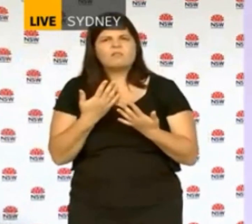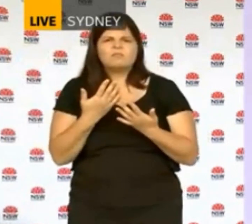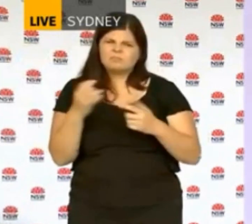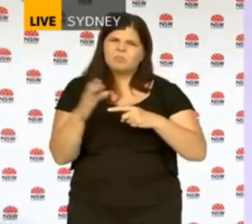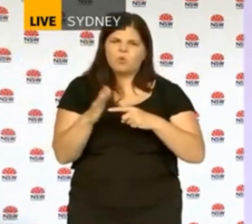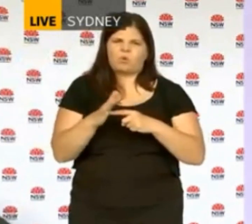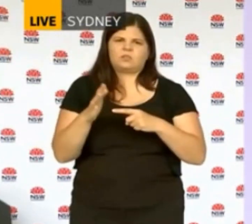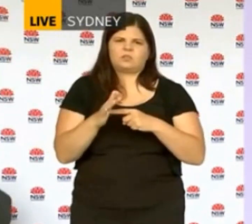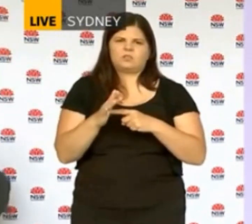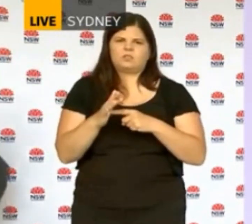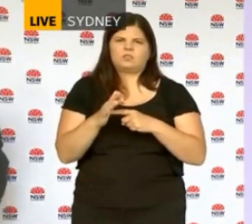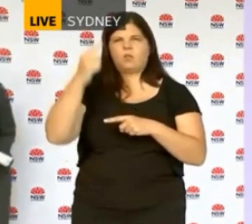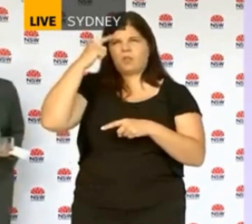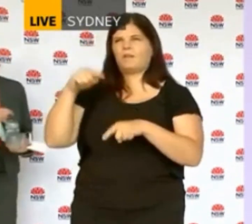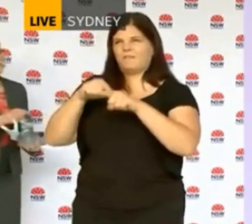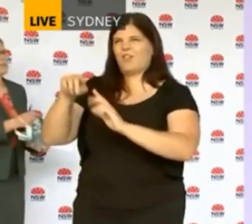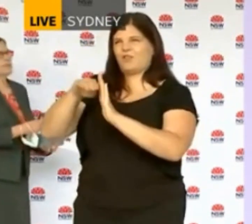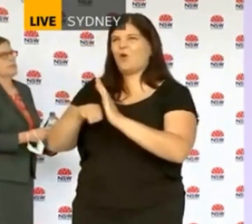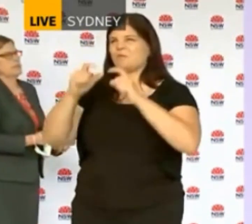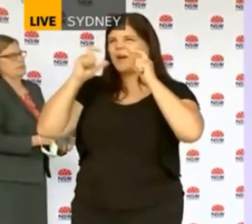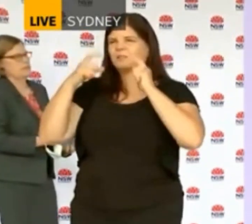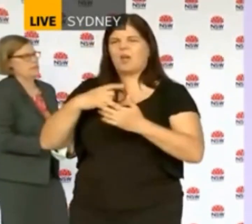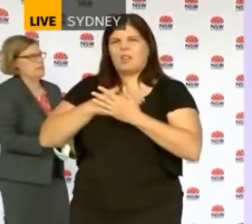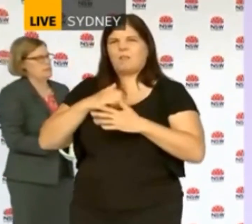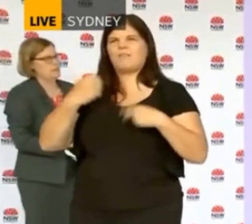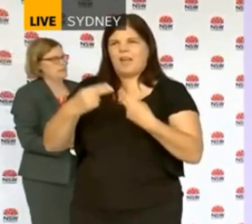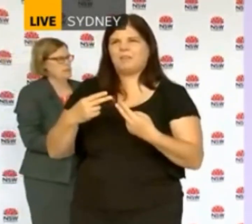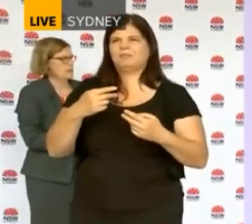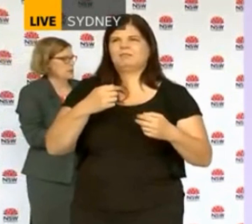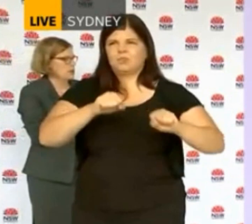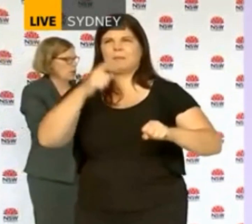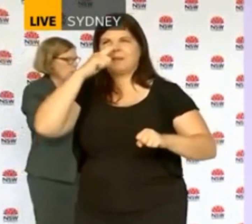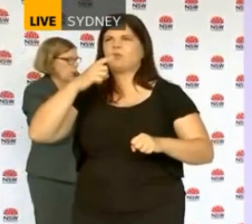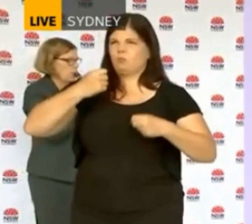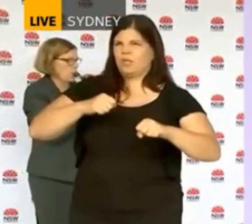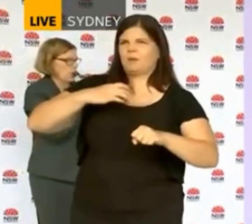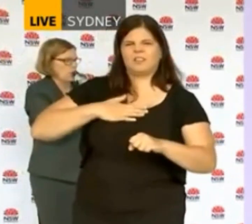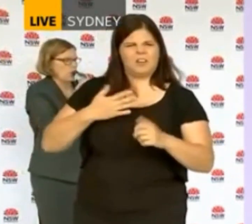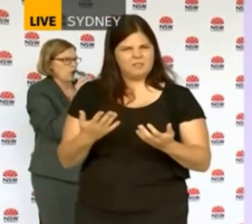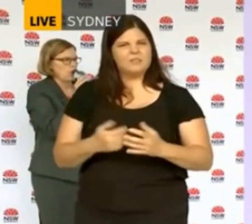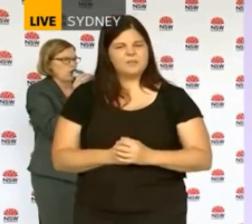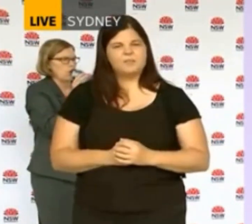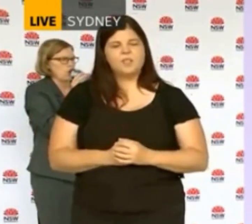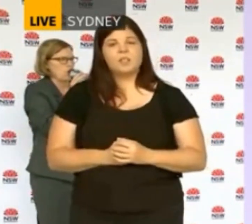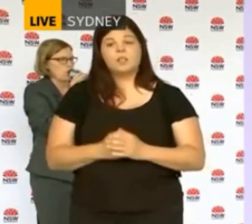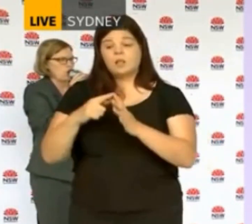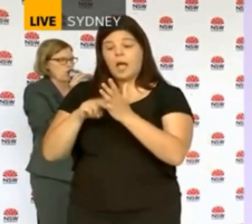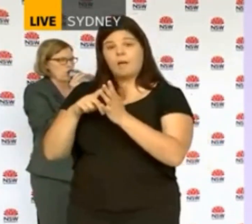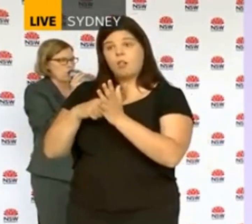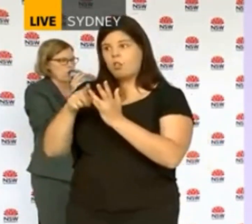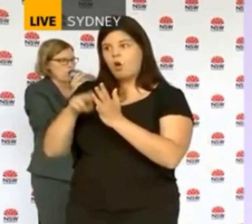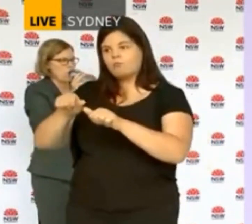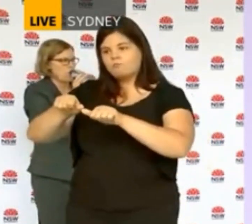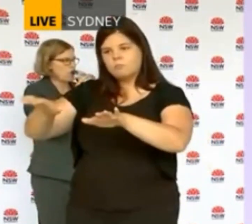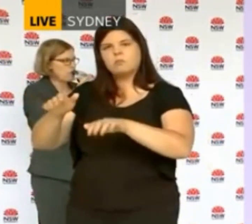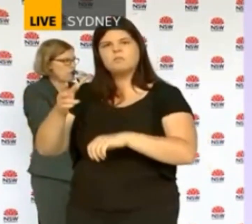do in a way, and the approach that we've been applying since the Avalon cluster has been this local, fast and